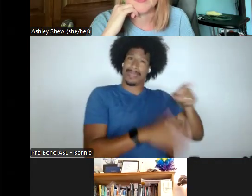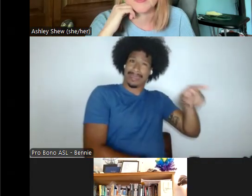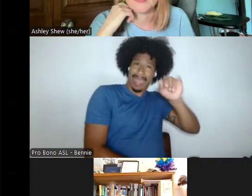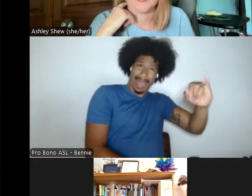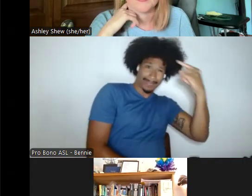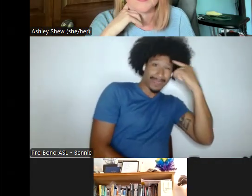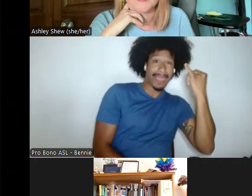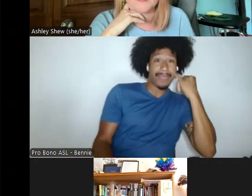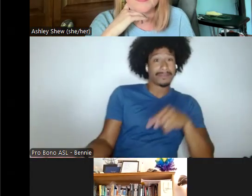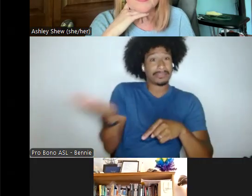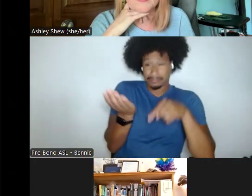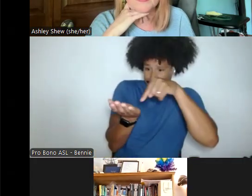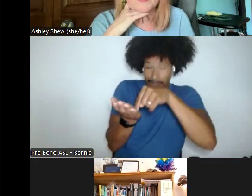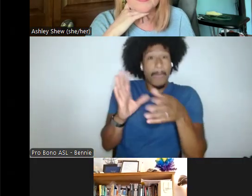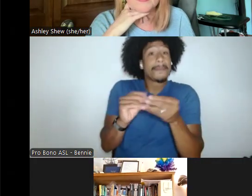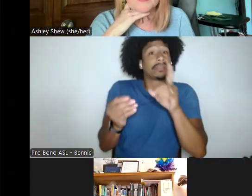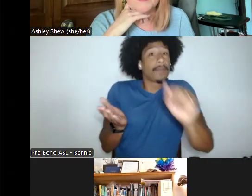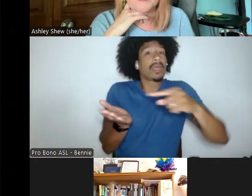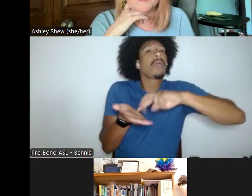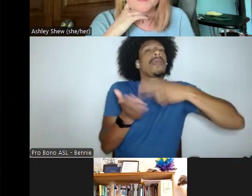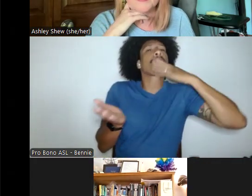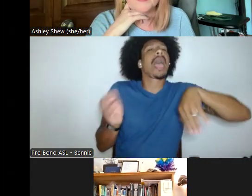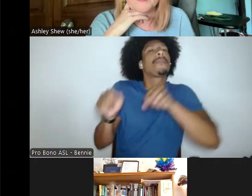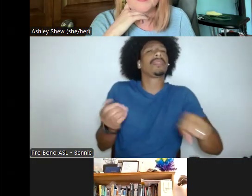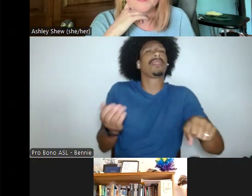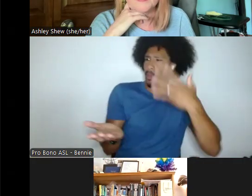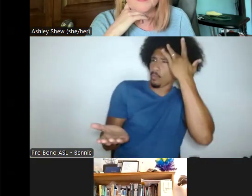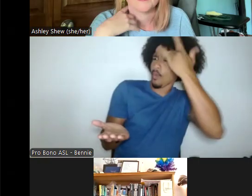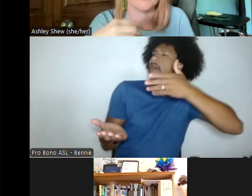Why would you hire that person? Ranked lower.